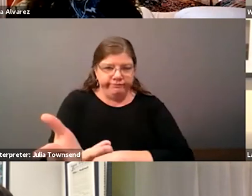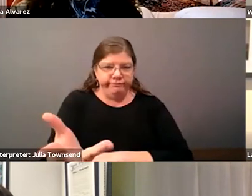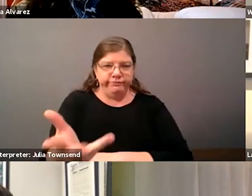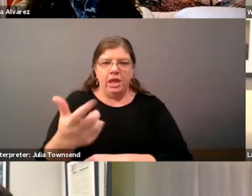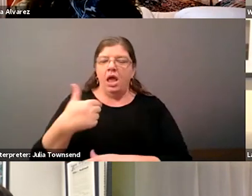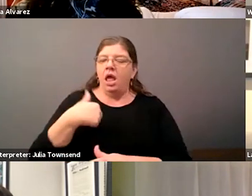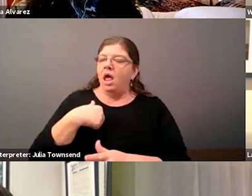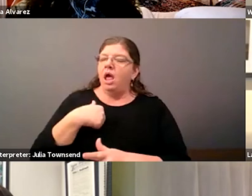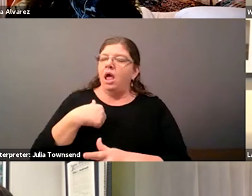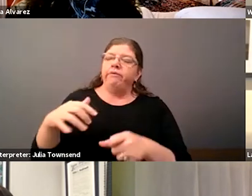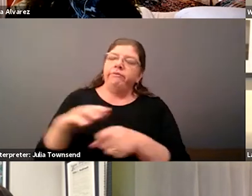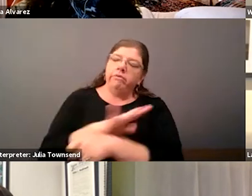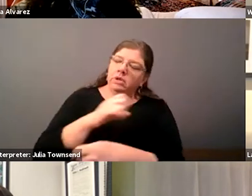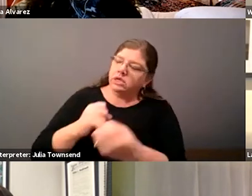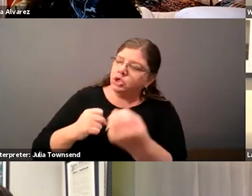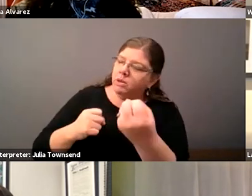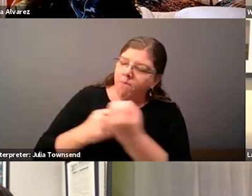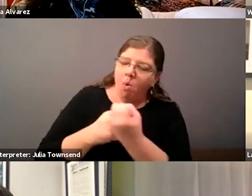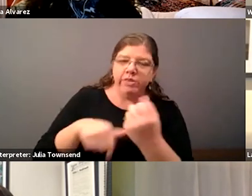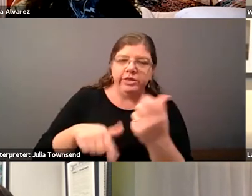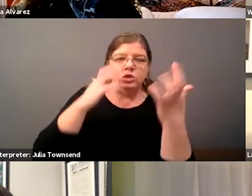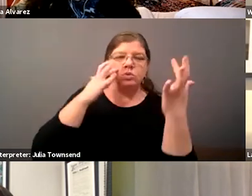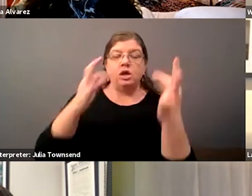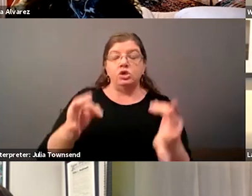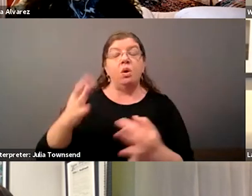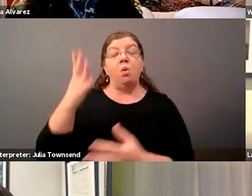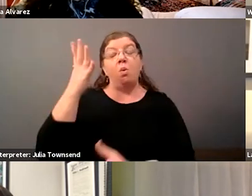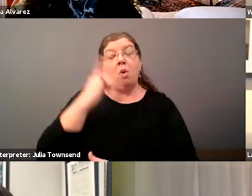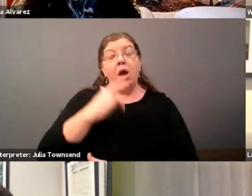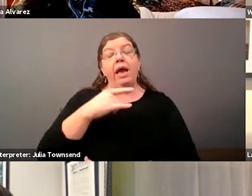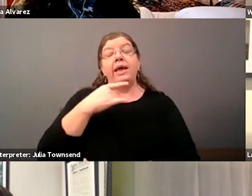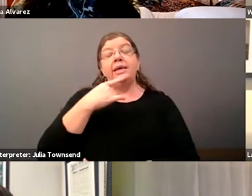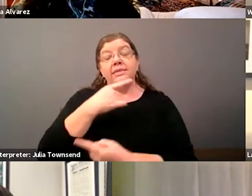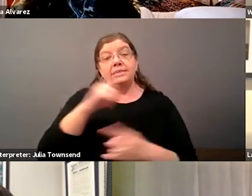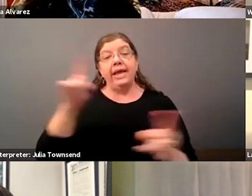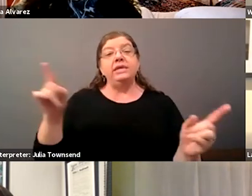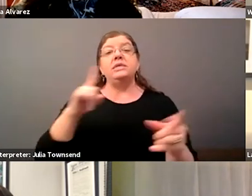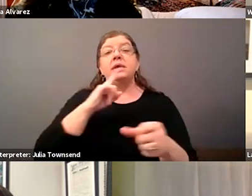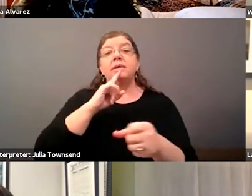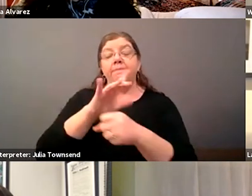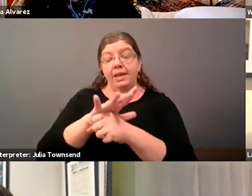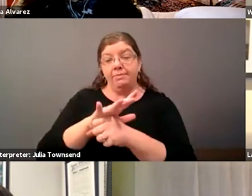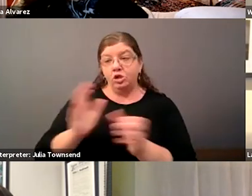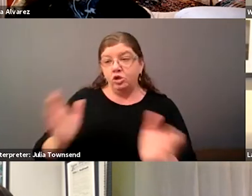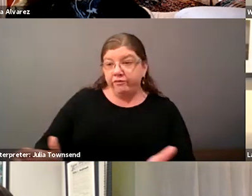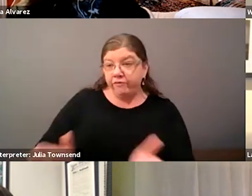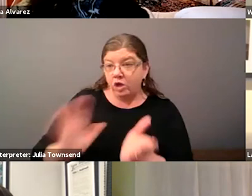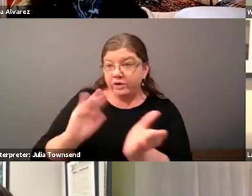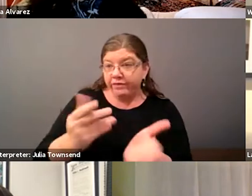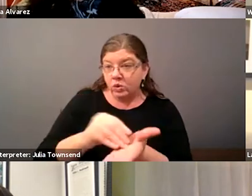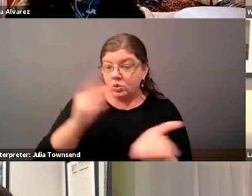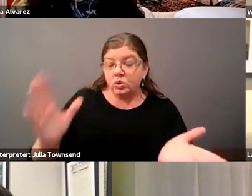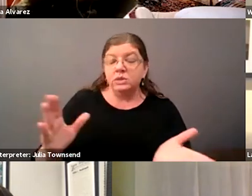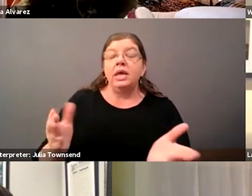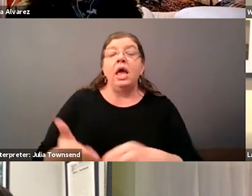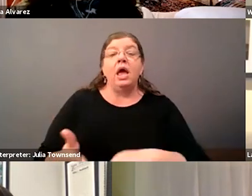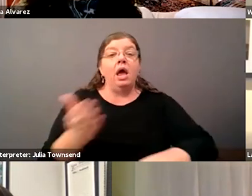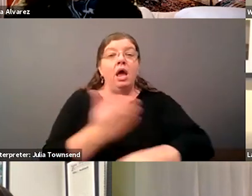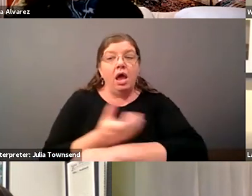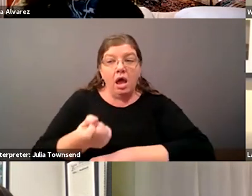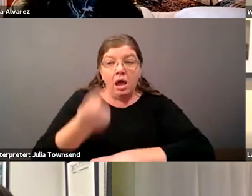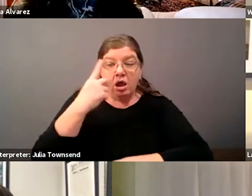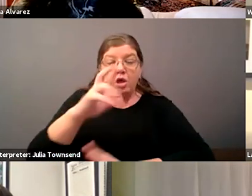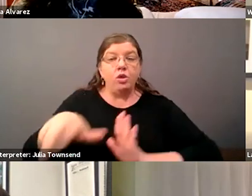percent also support this resolution because it states a commitment to foster in our students a greater understanding of the